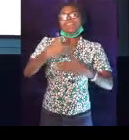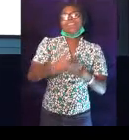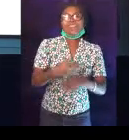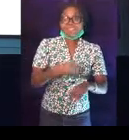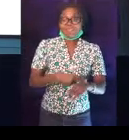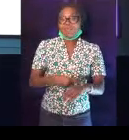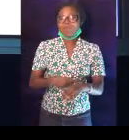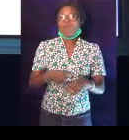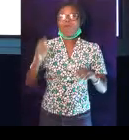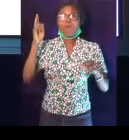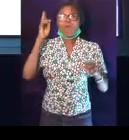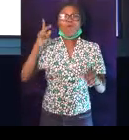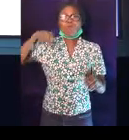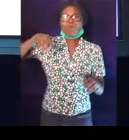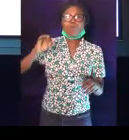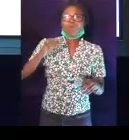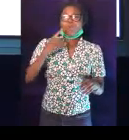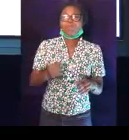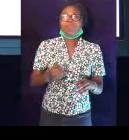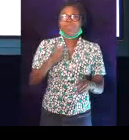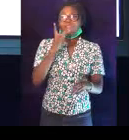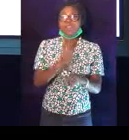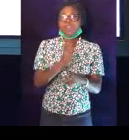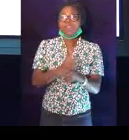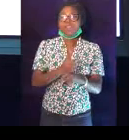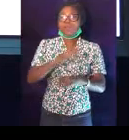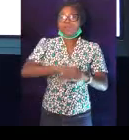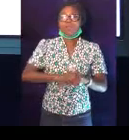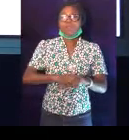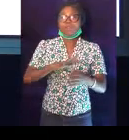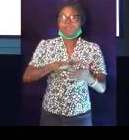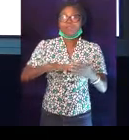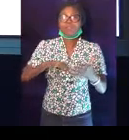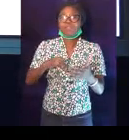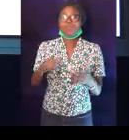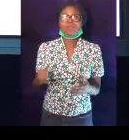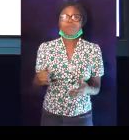next time, let's listen. Uncle Popo says, keep on studying.